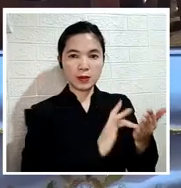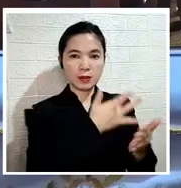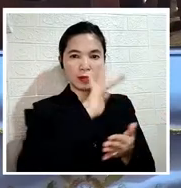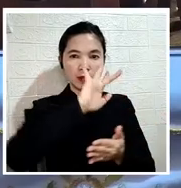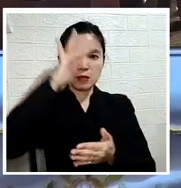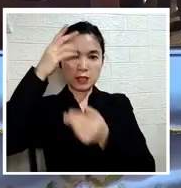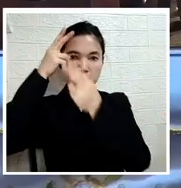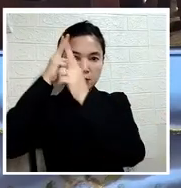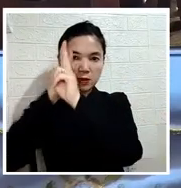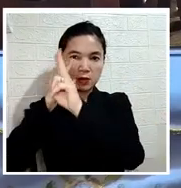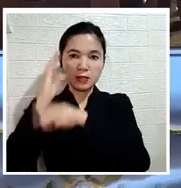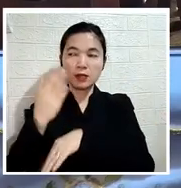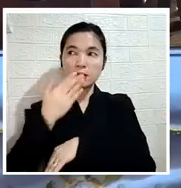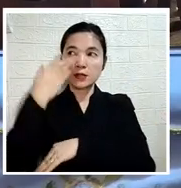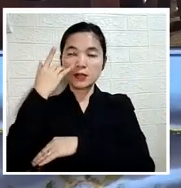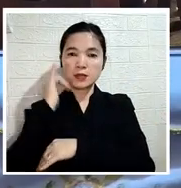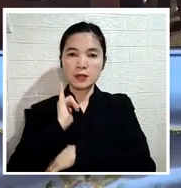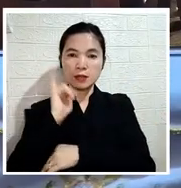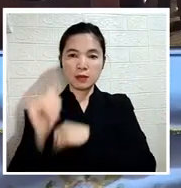yours forever and ever.